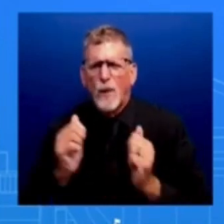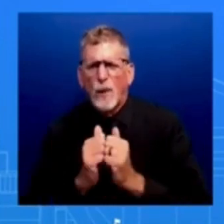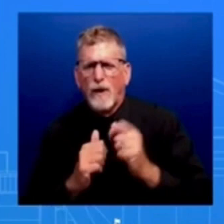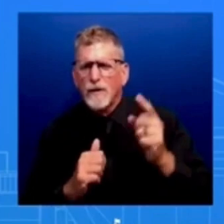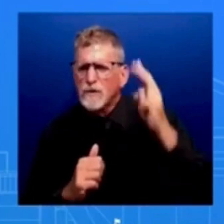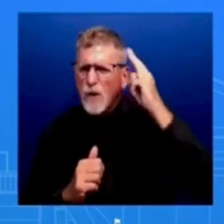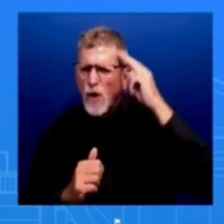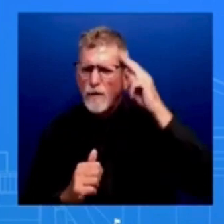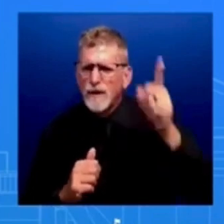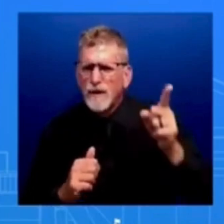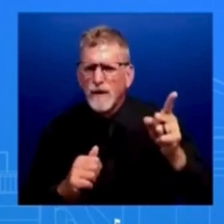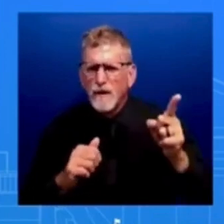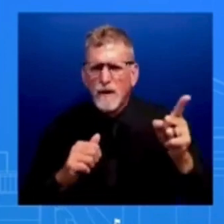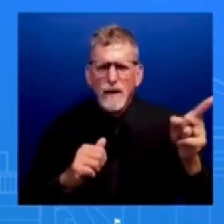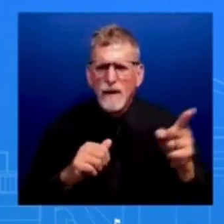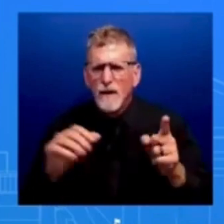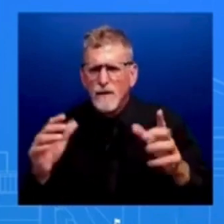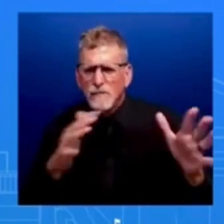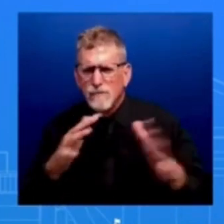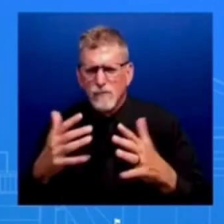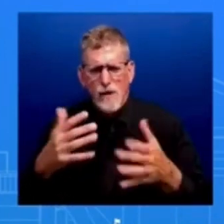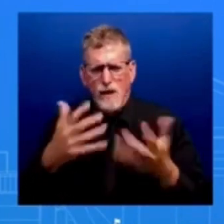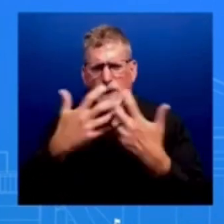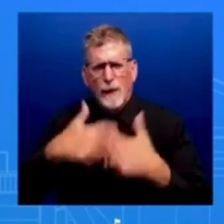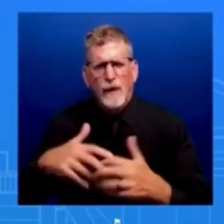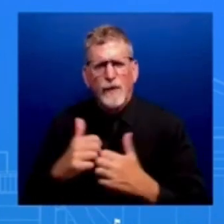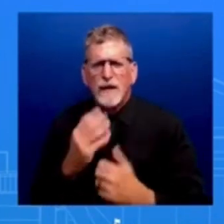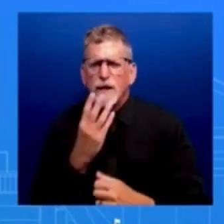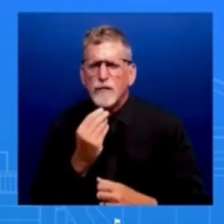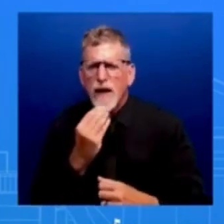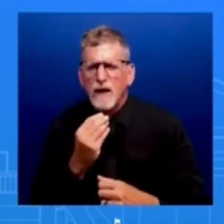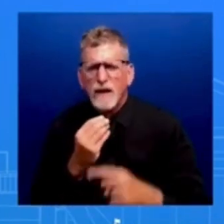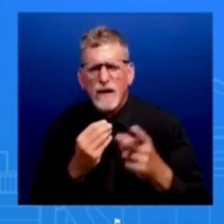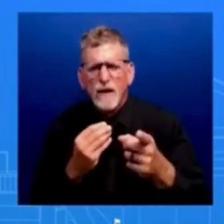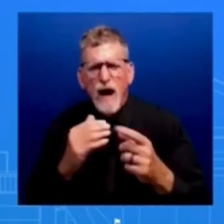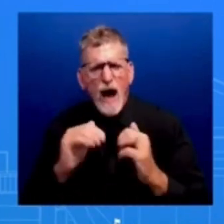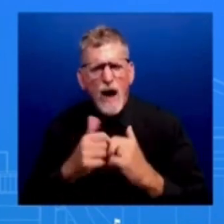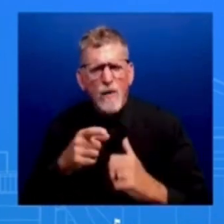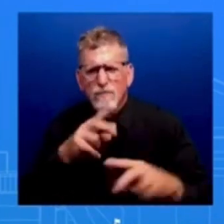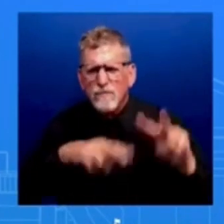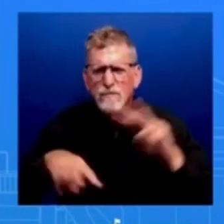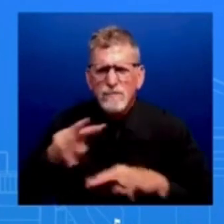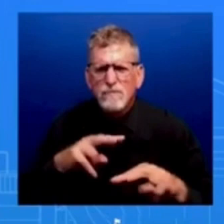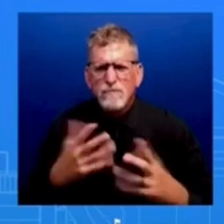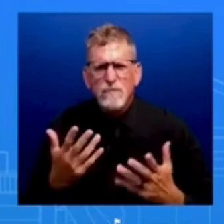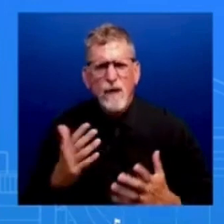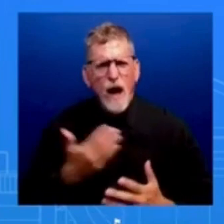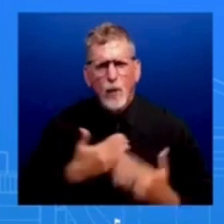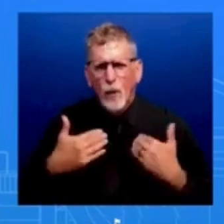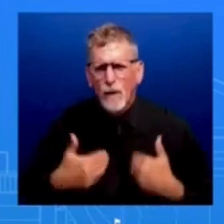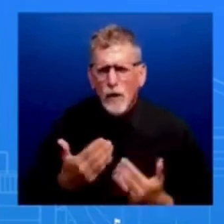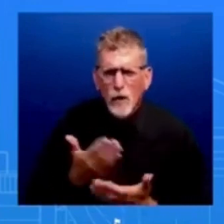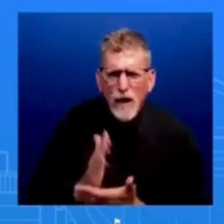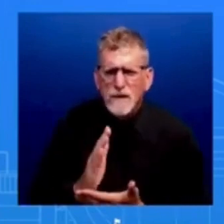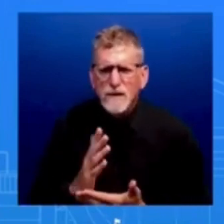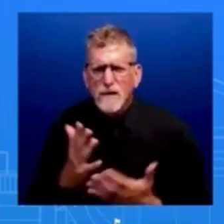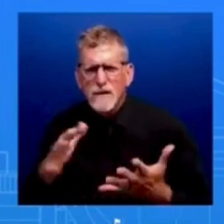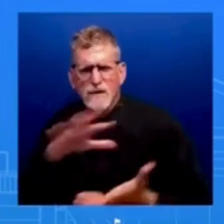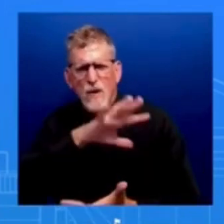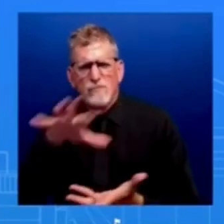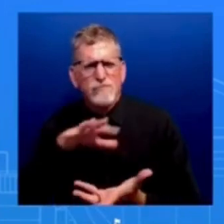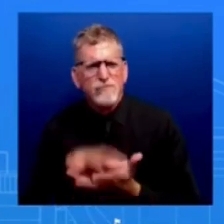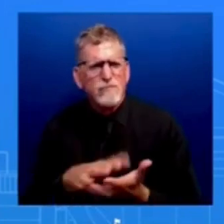under consideration, and how are human rights considerations being weighed? So, don't have anything to share on that